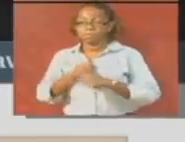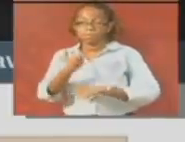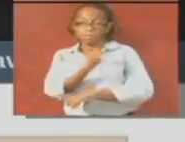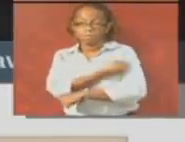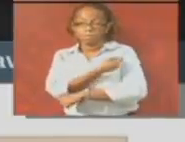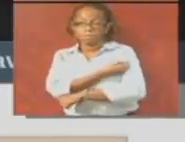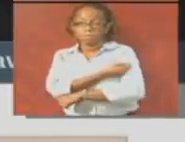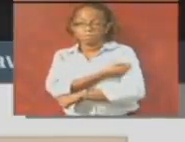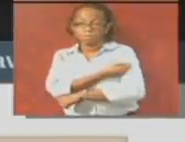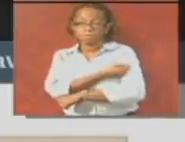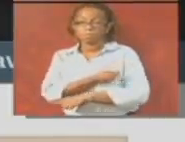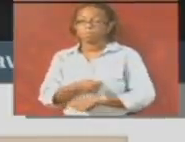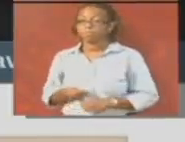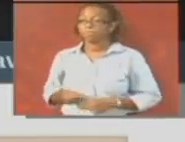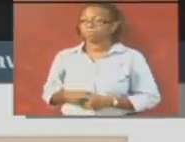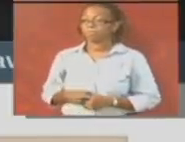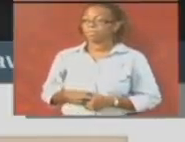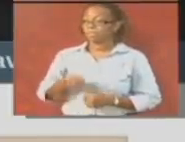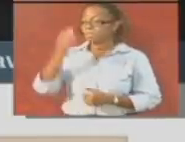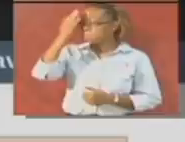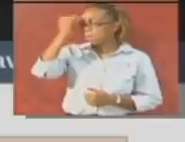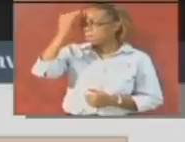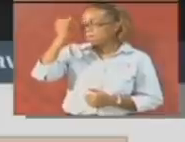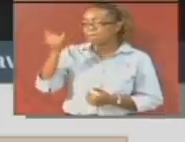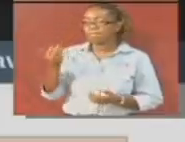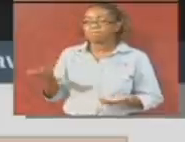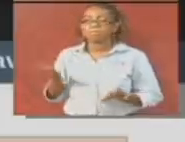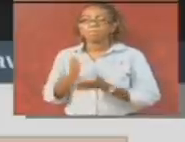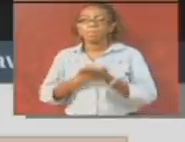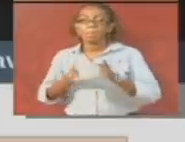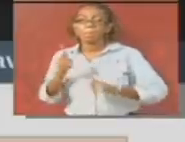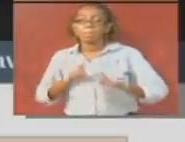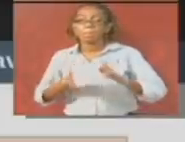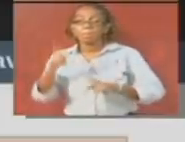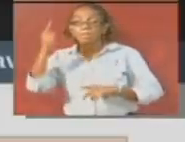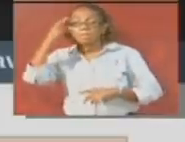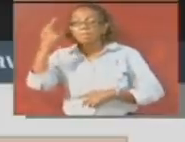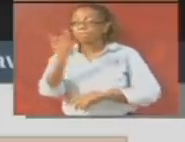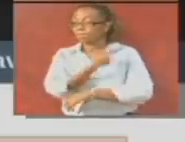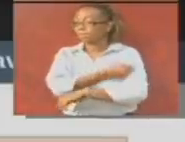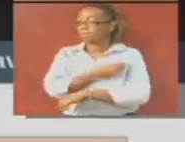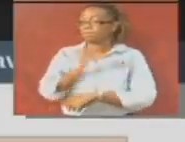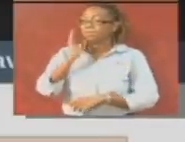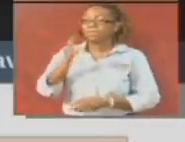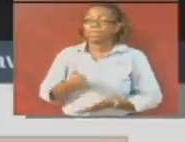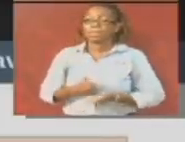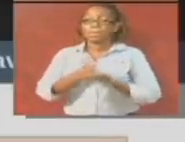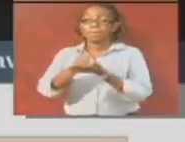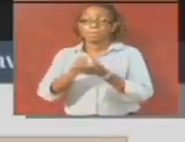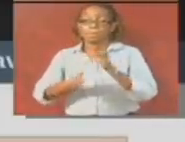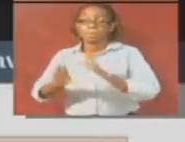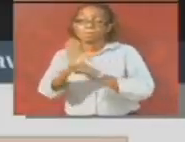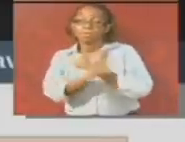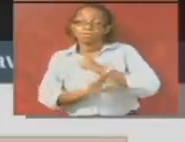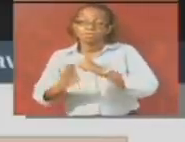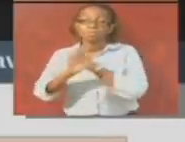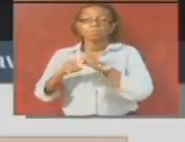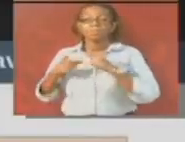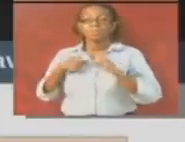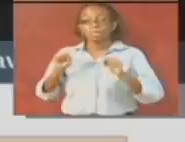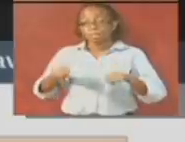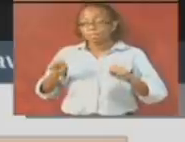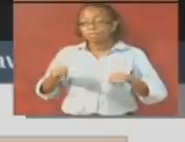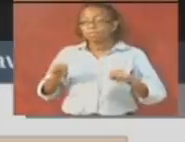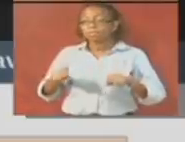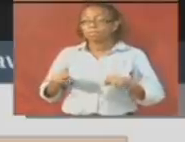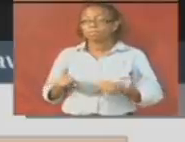influenced by your belief that the vaccine will help keep you and others safe. It will also be influenced by whether you trust the